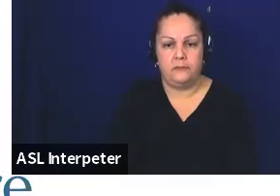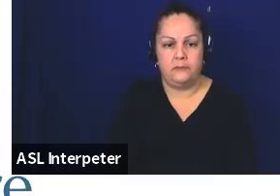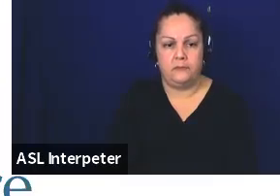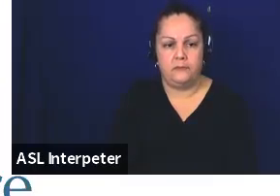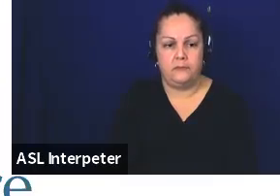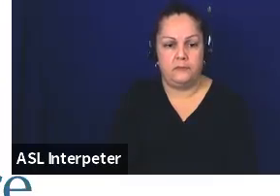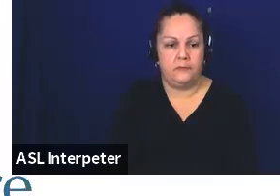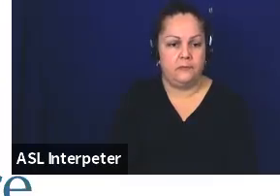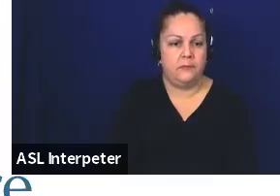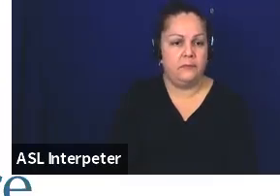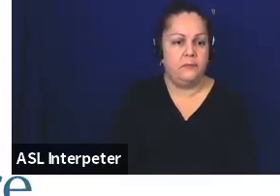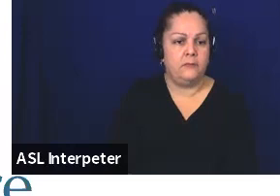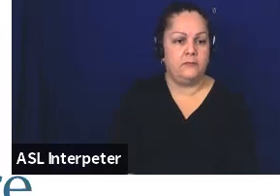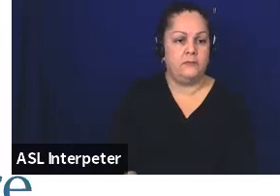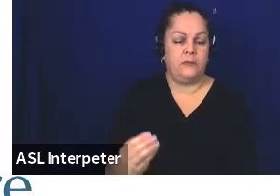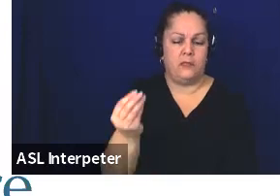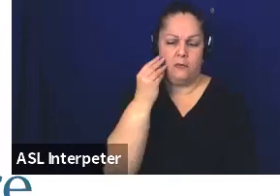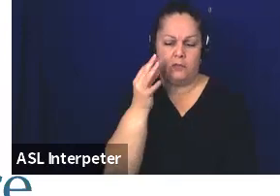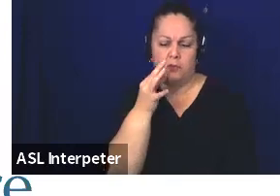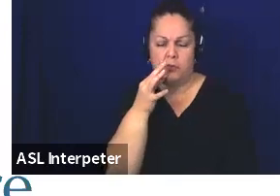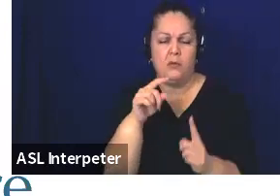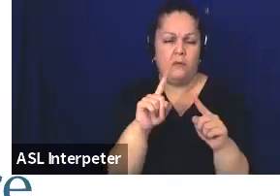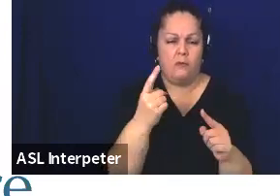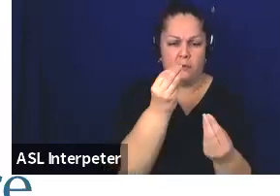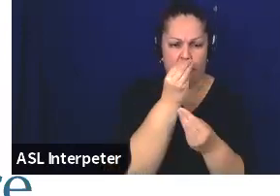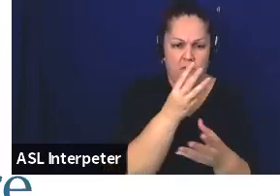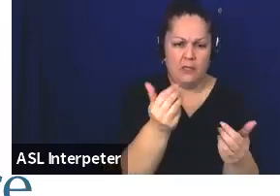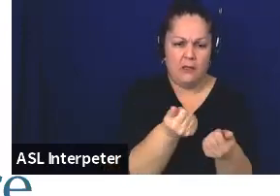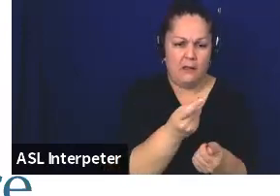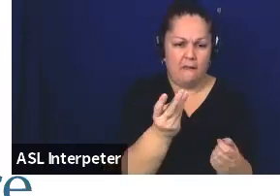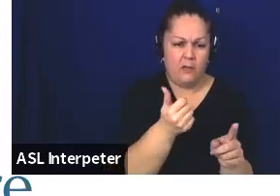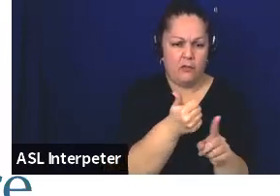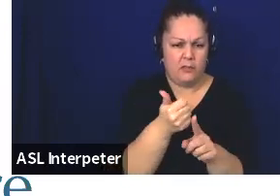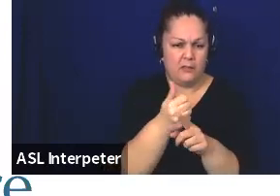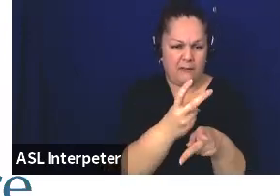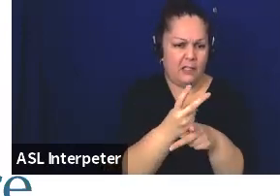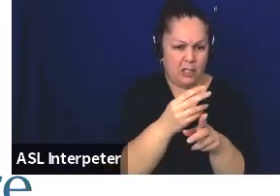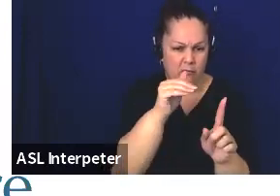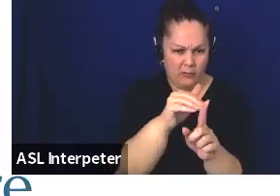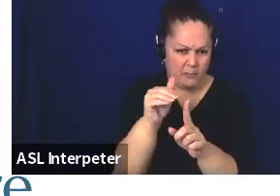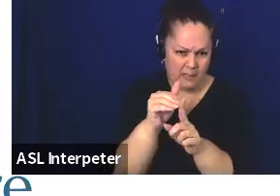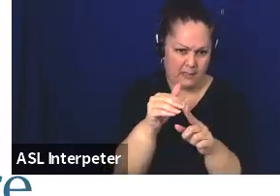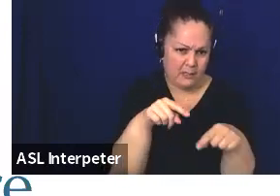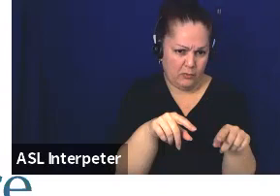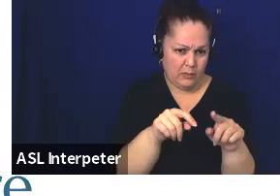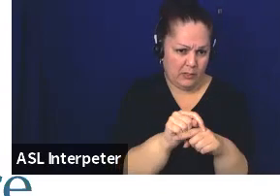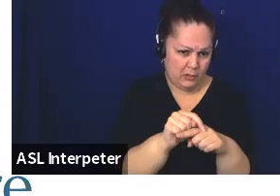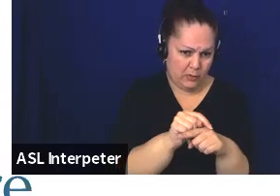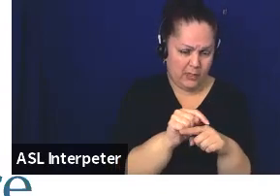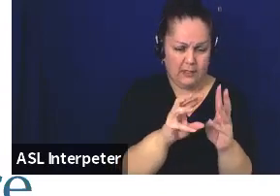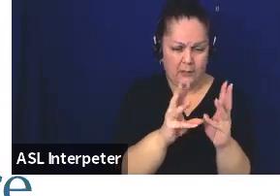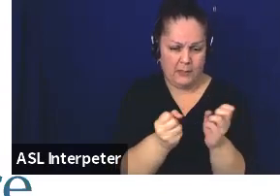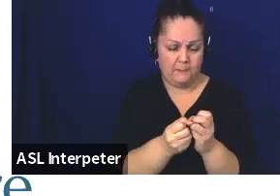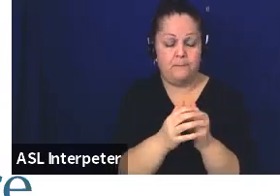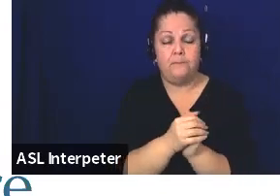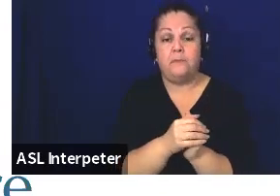So before we jump into the content, I just wanted to provide a couple of self-care reminders as we move through this training and this webinar.